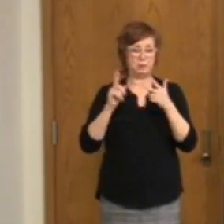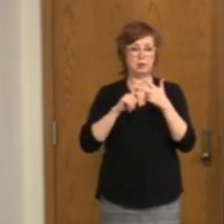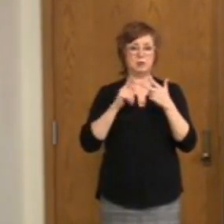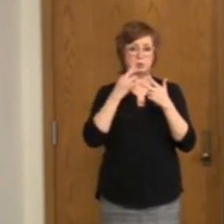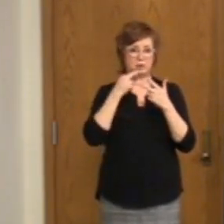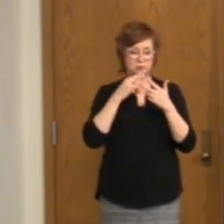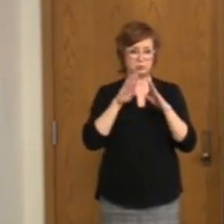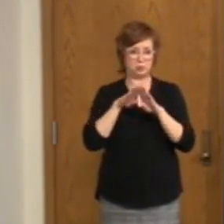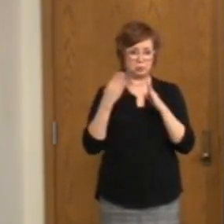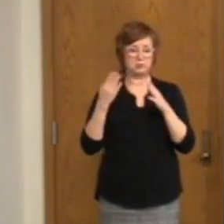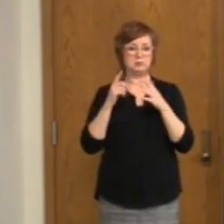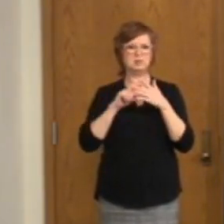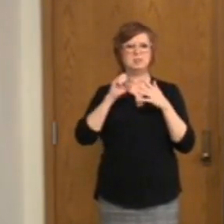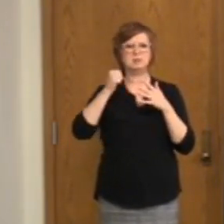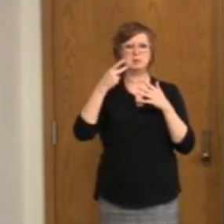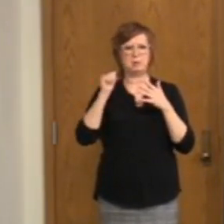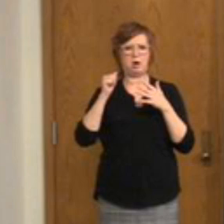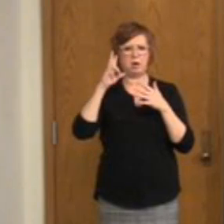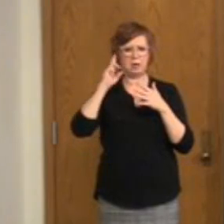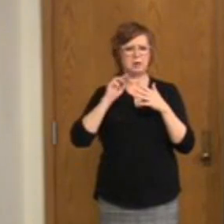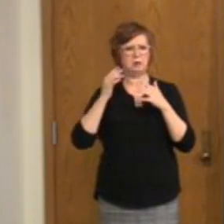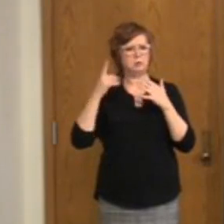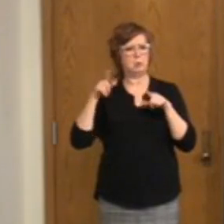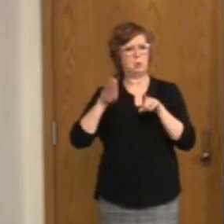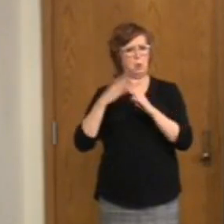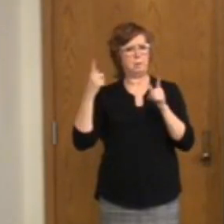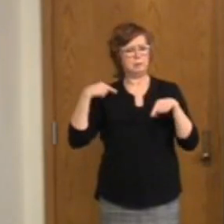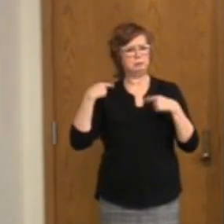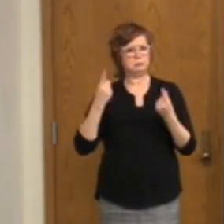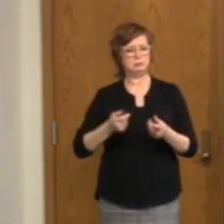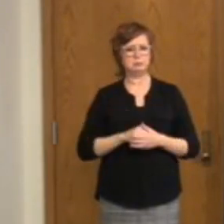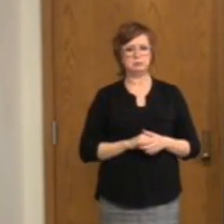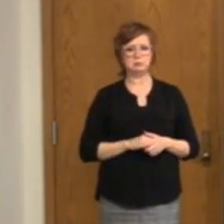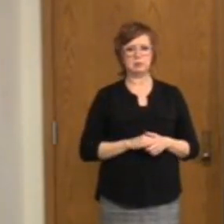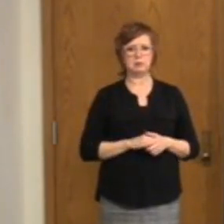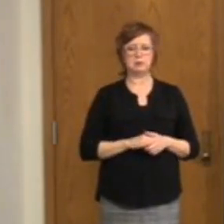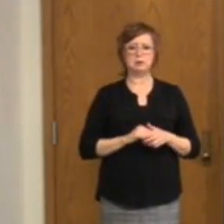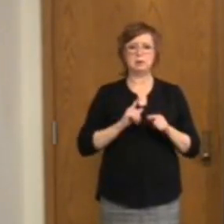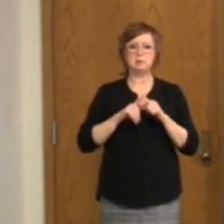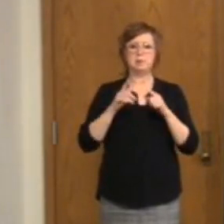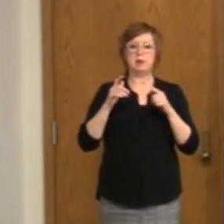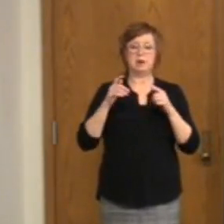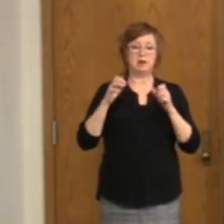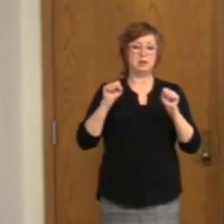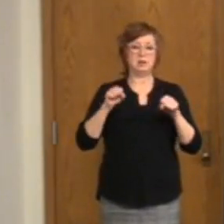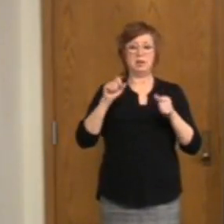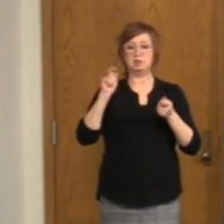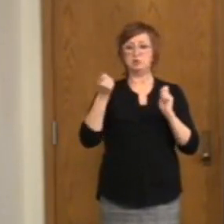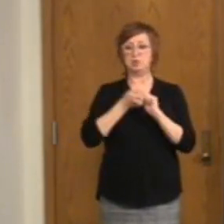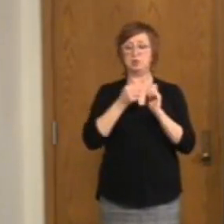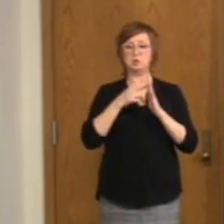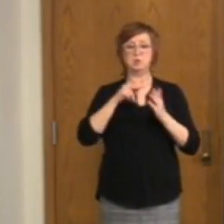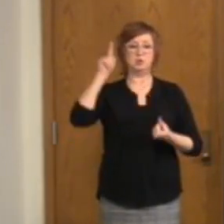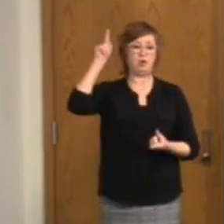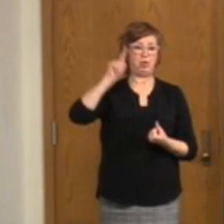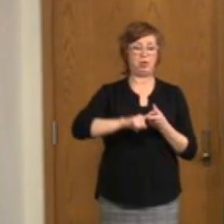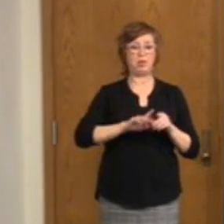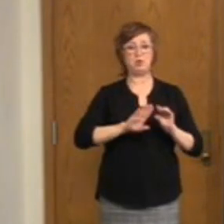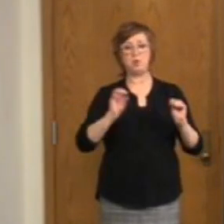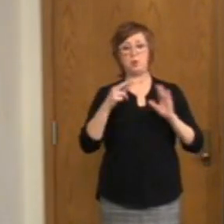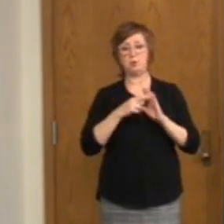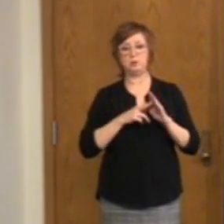areas, personal services have been open. But it's just, continuing to be thoughtful, not going out to work